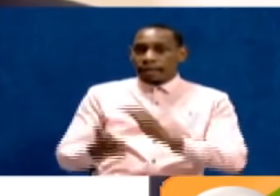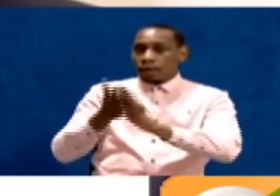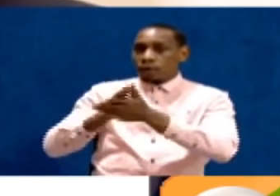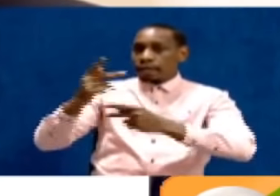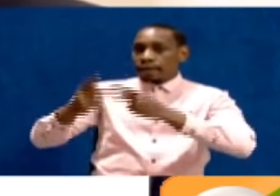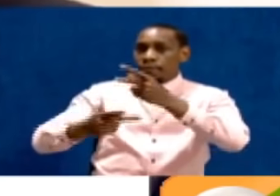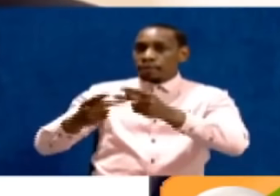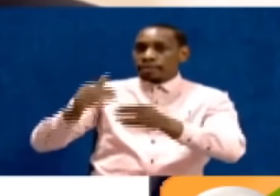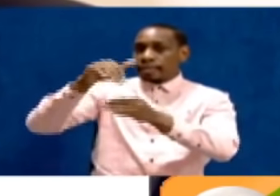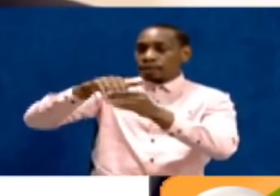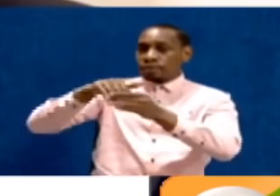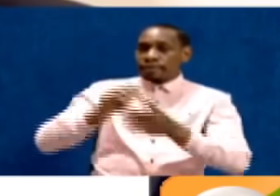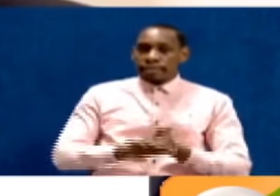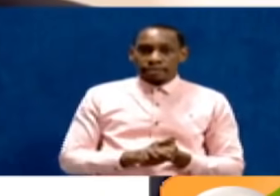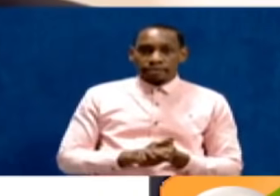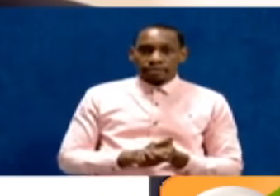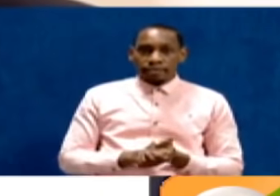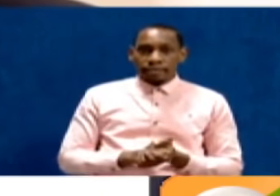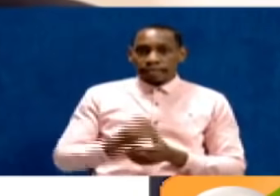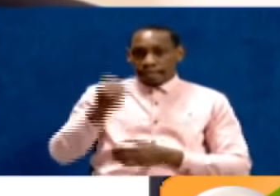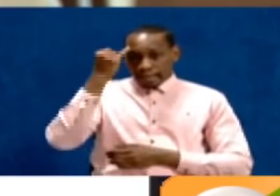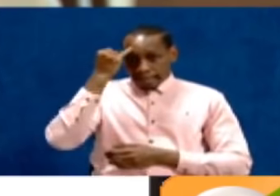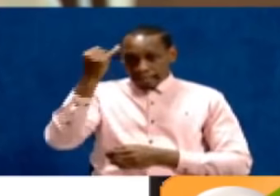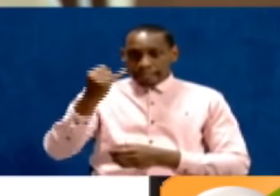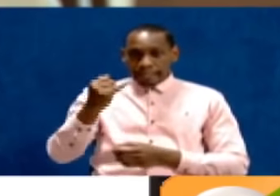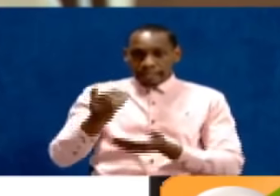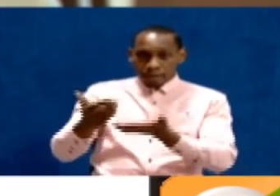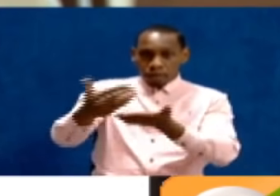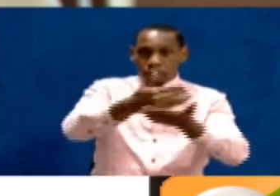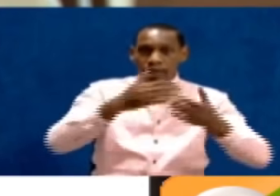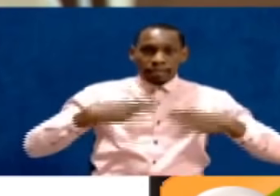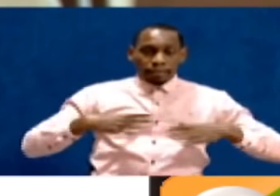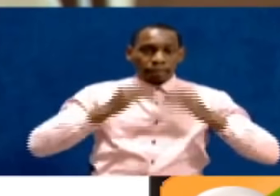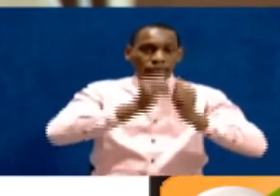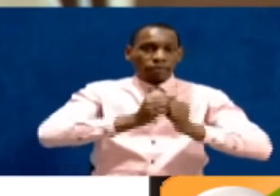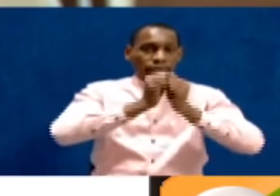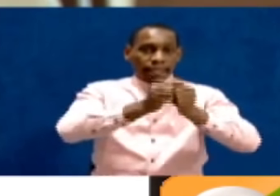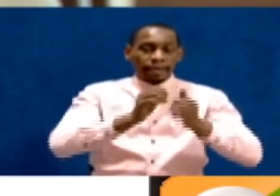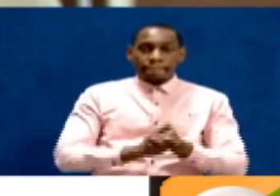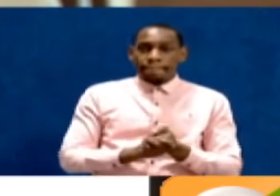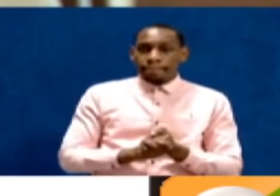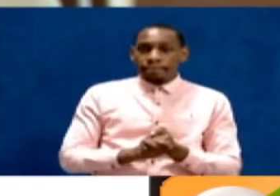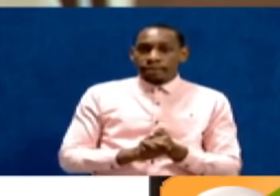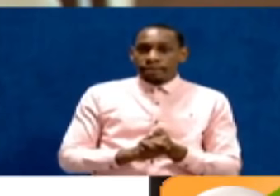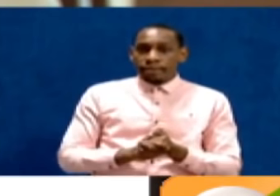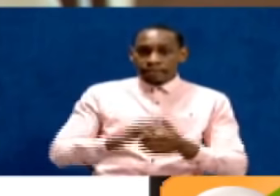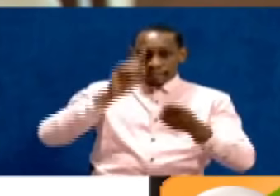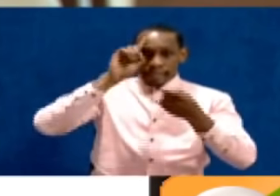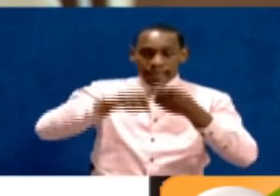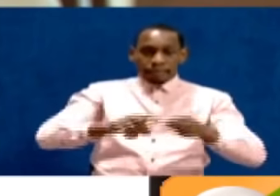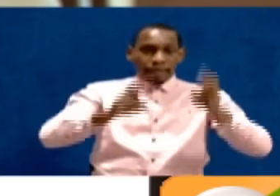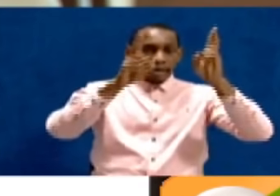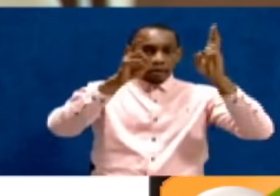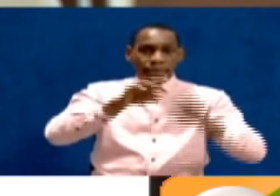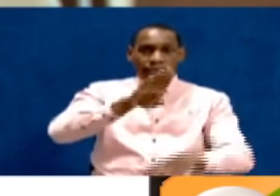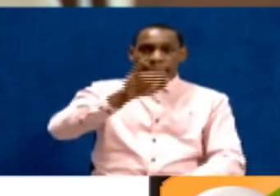process of inclusivity, the whole idea of bringing people together. The intent and the content of